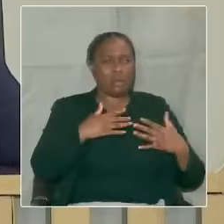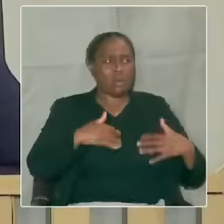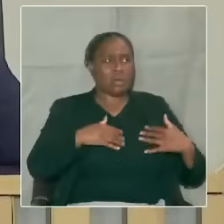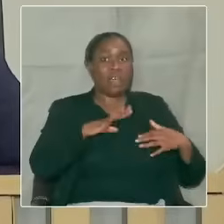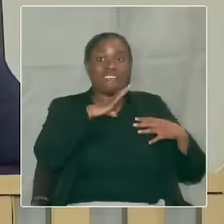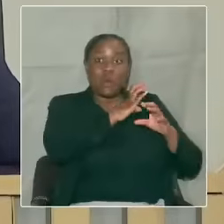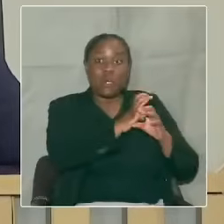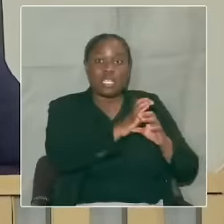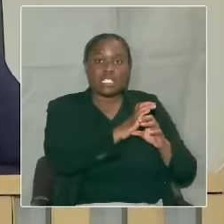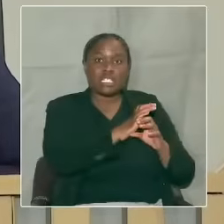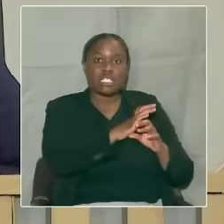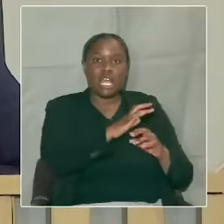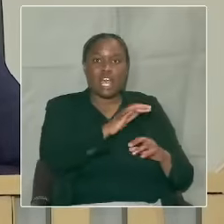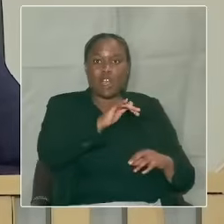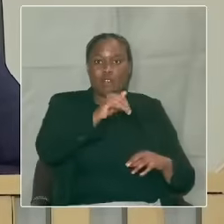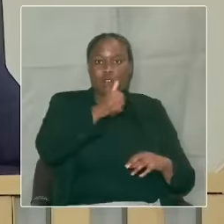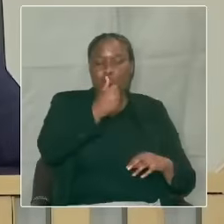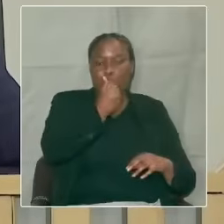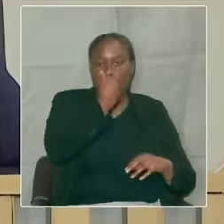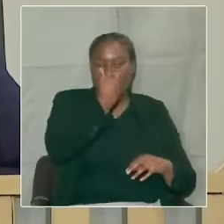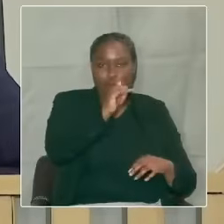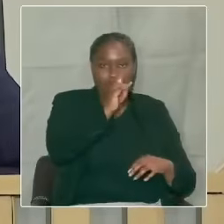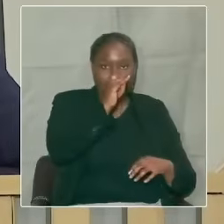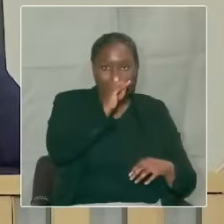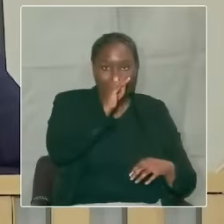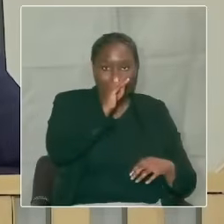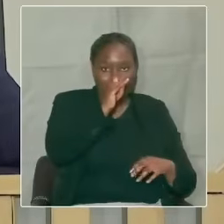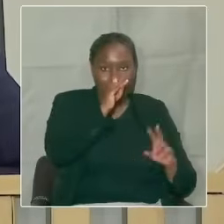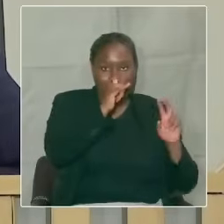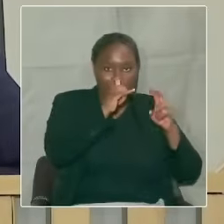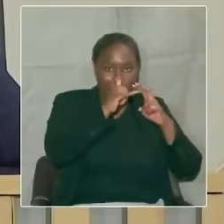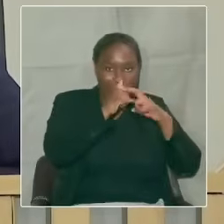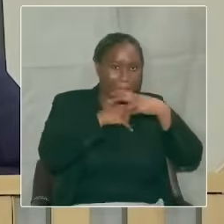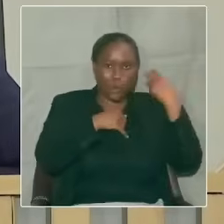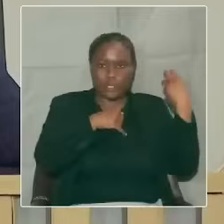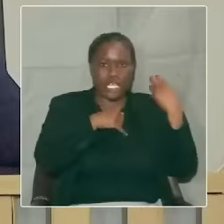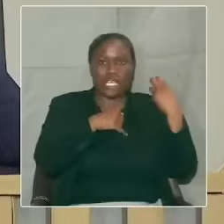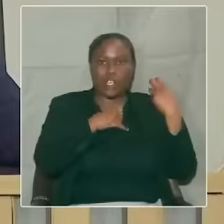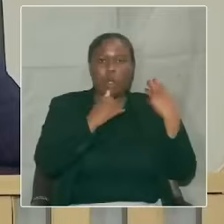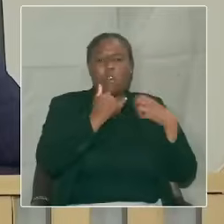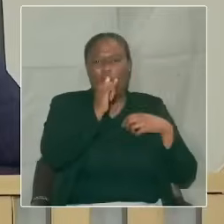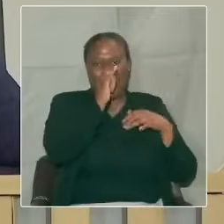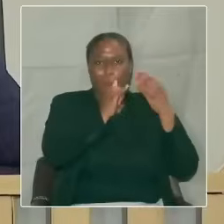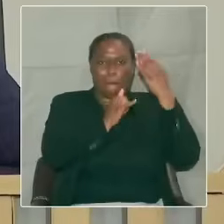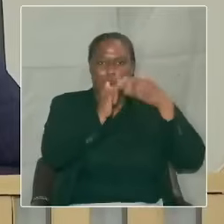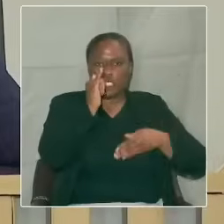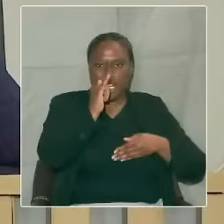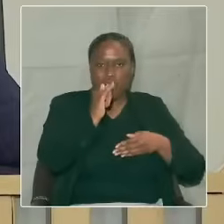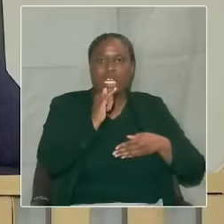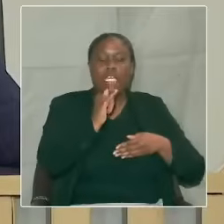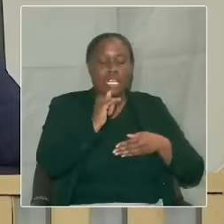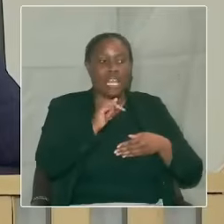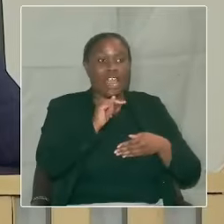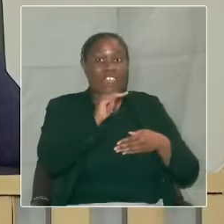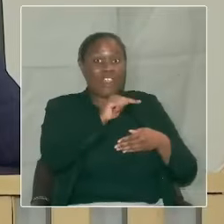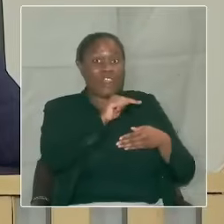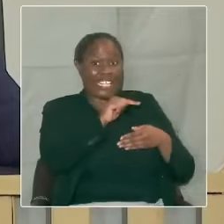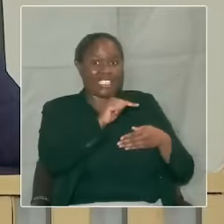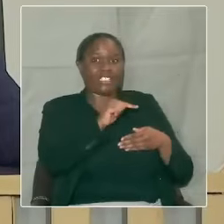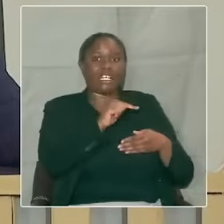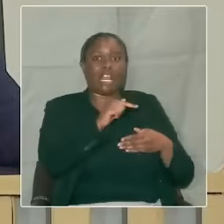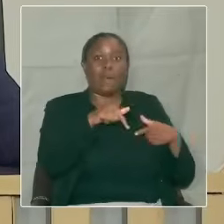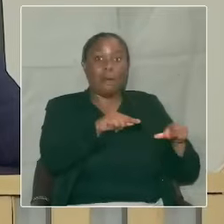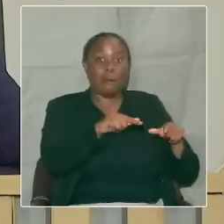the province of Limpopo, Mpumalanga, and KwaZulu-Natal and Northwest. As the commander of